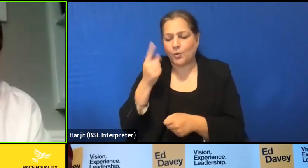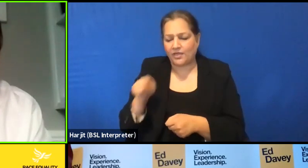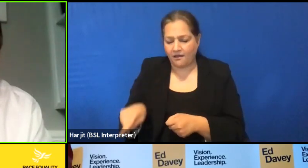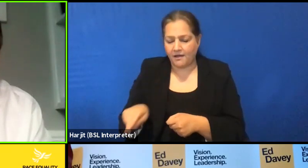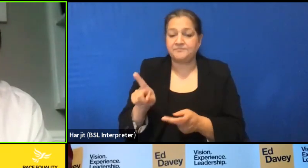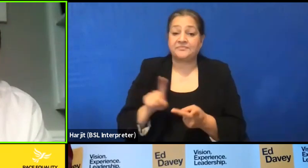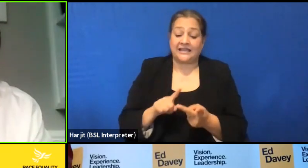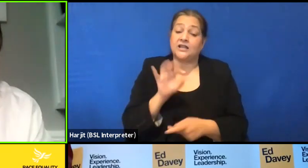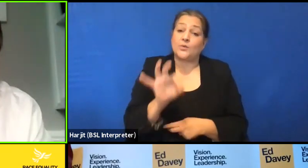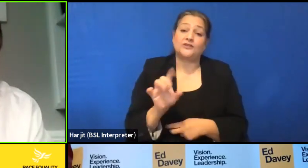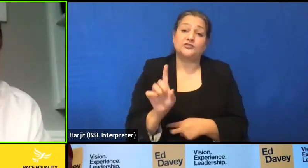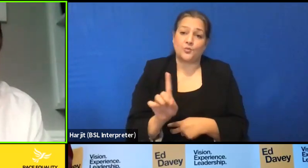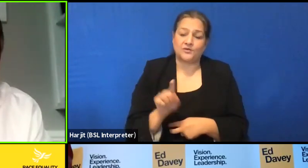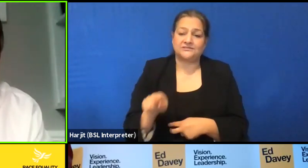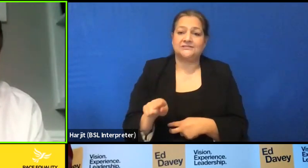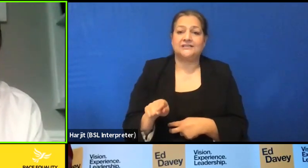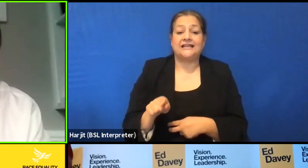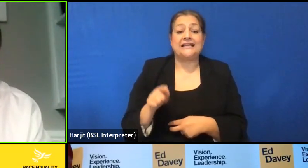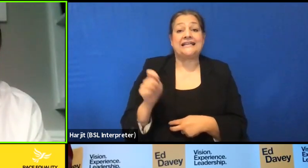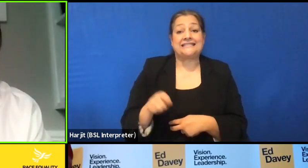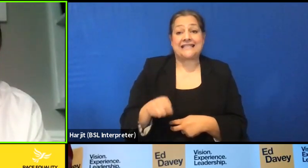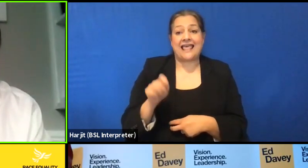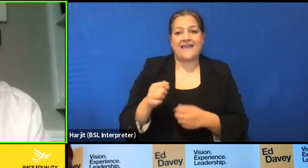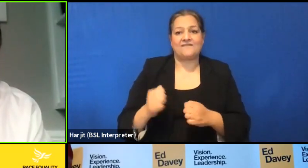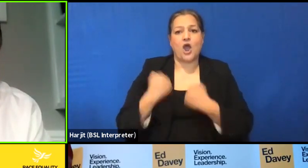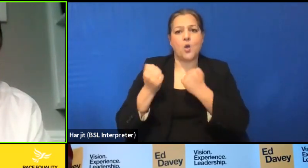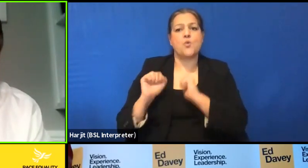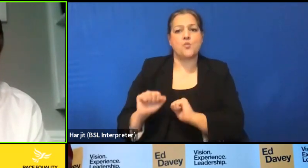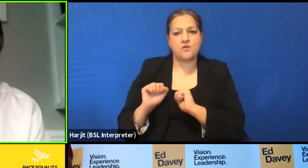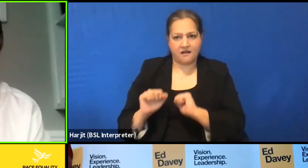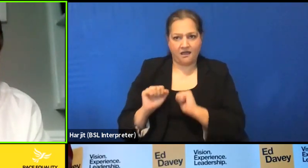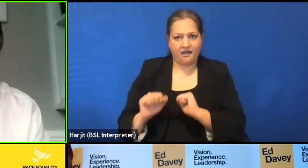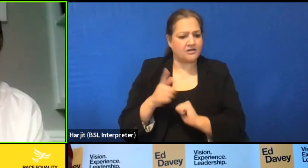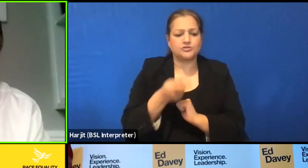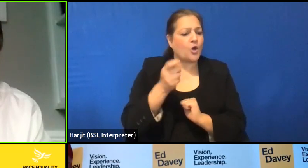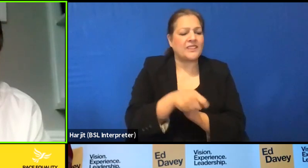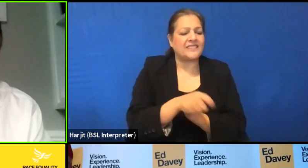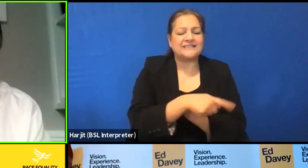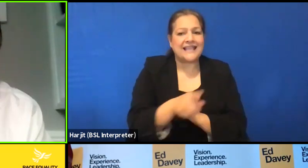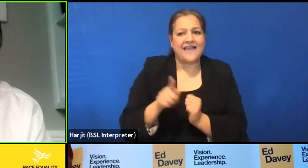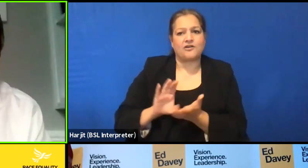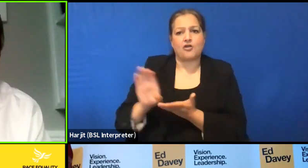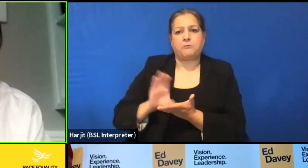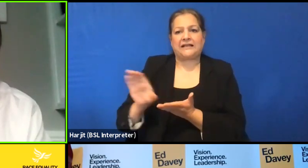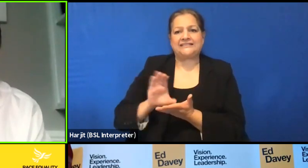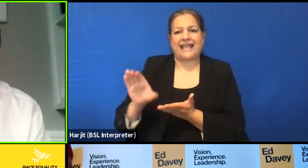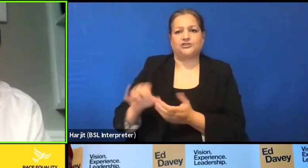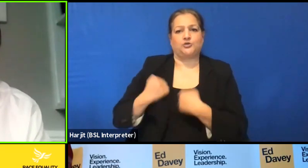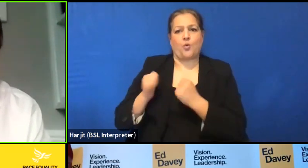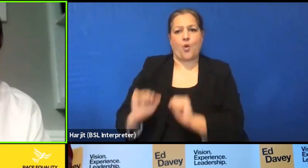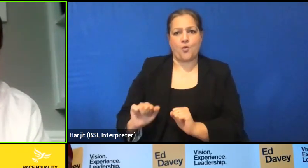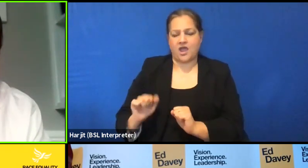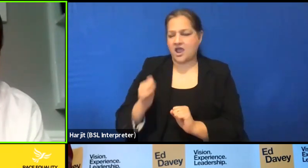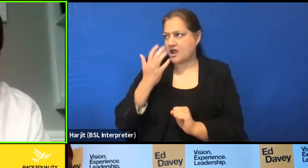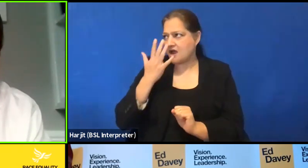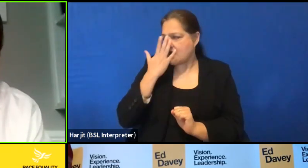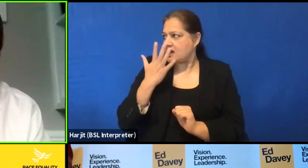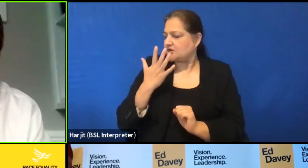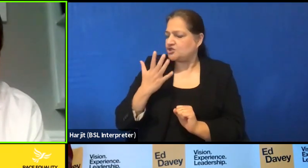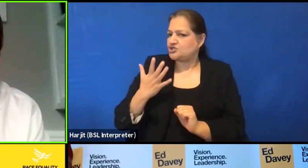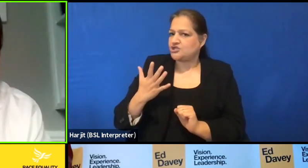this: the compensation of slave owners rather than the freed slaves is a shameful historic injustice that casts a dark shadow over